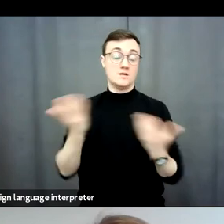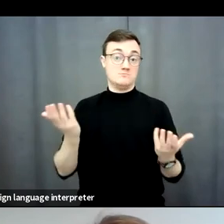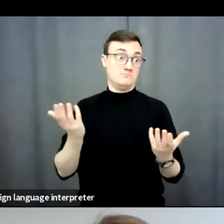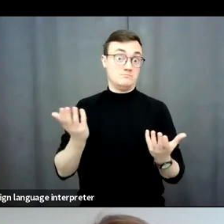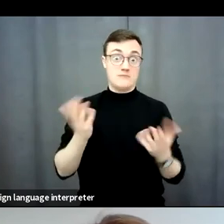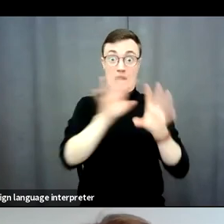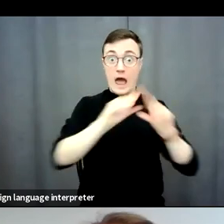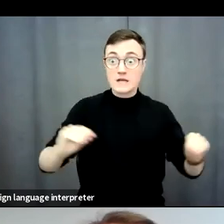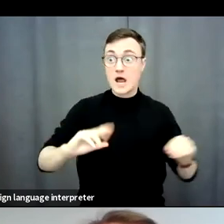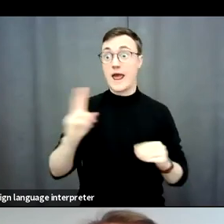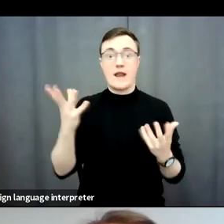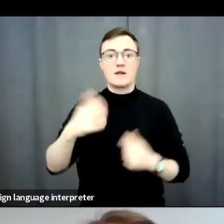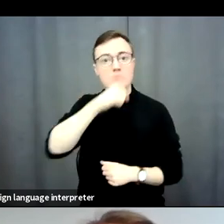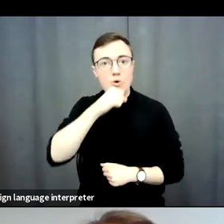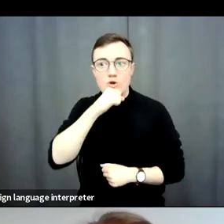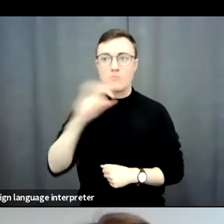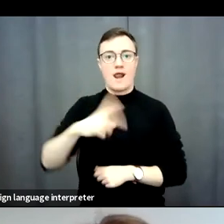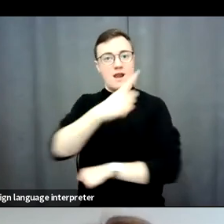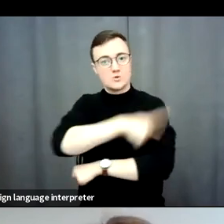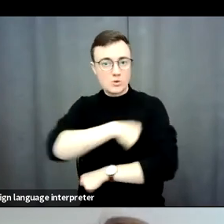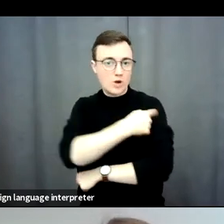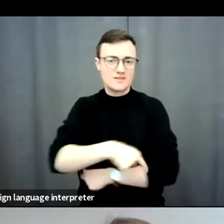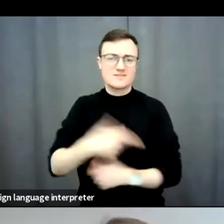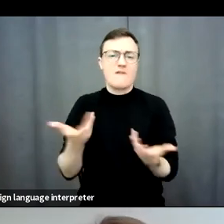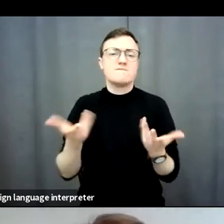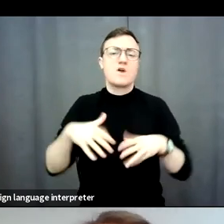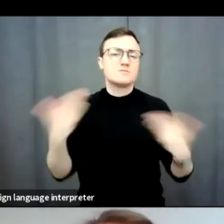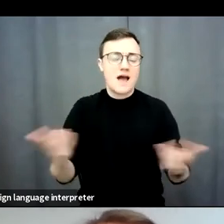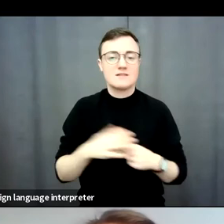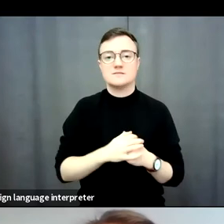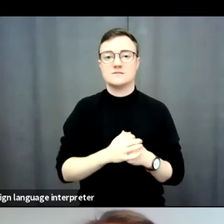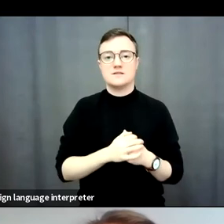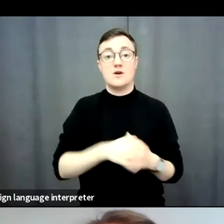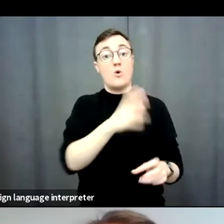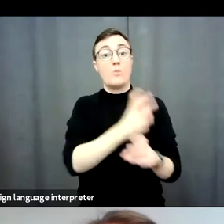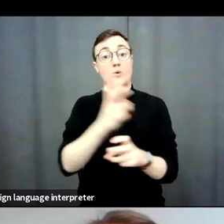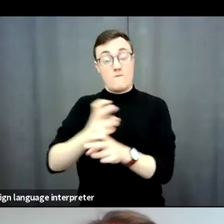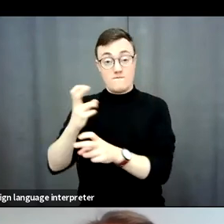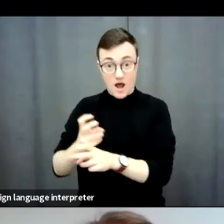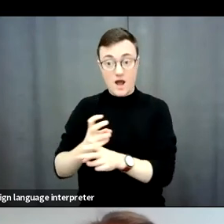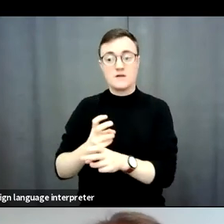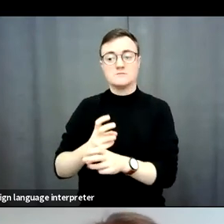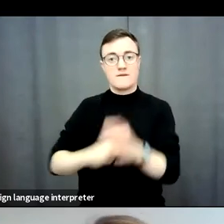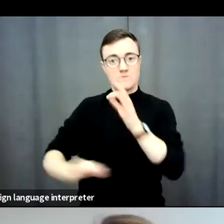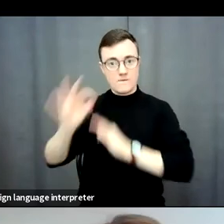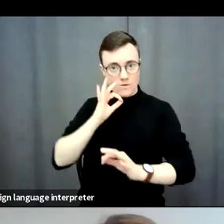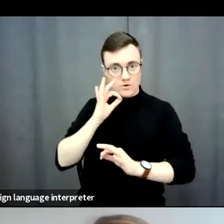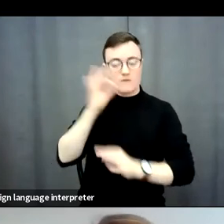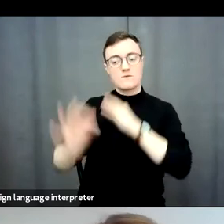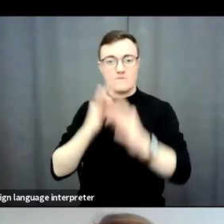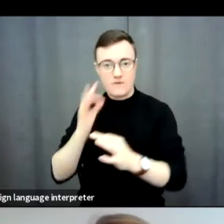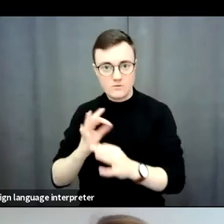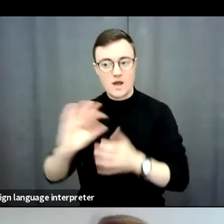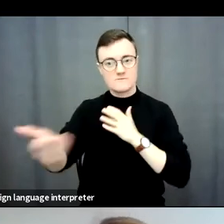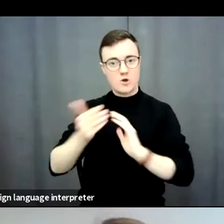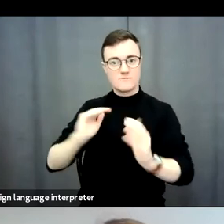a nurse or something, and try out. You get questions and answers, and you see where does it